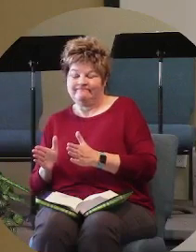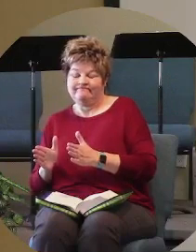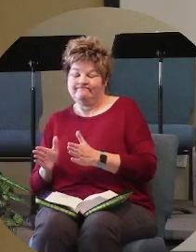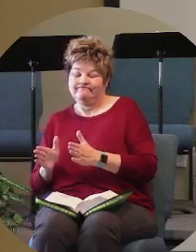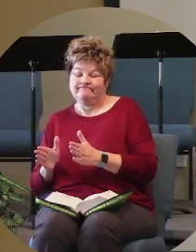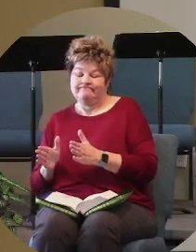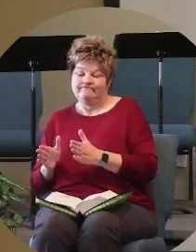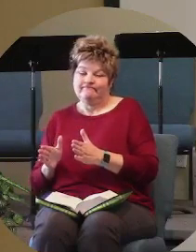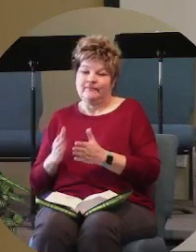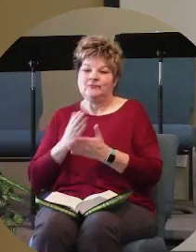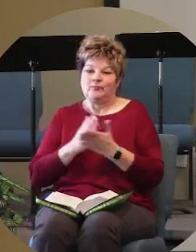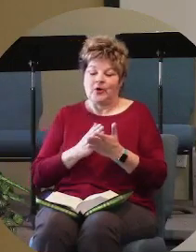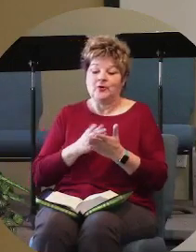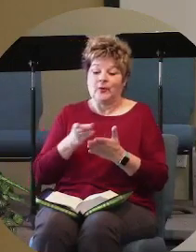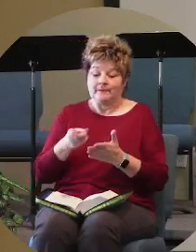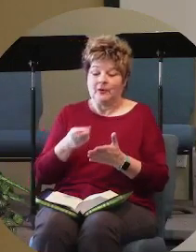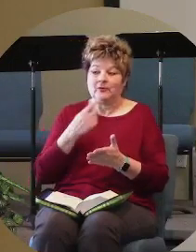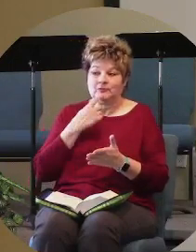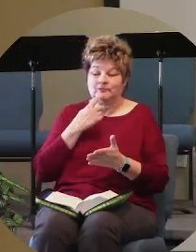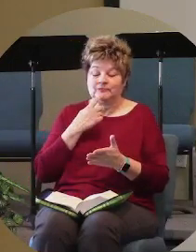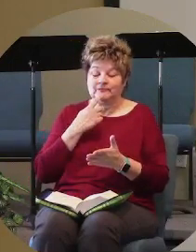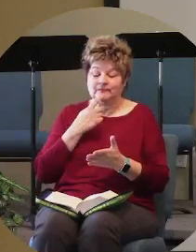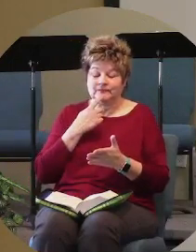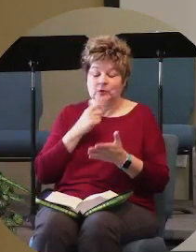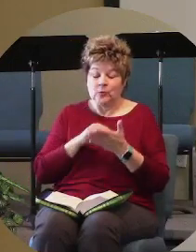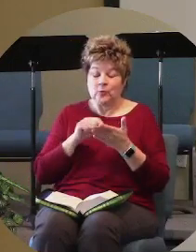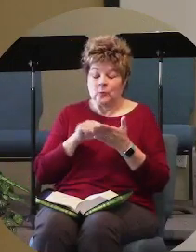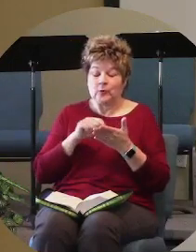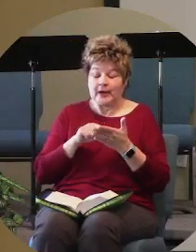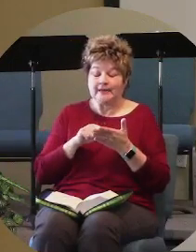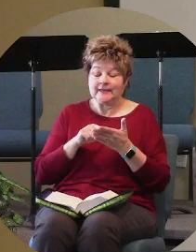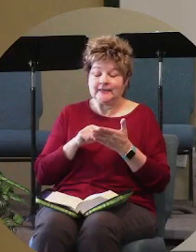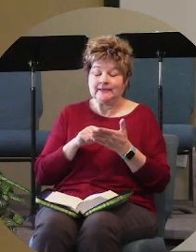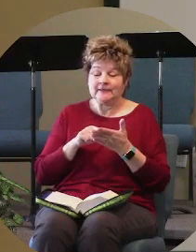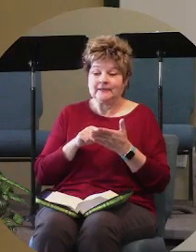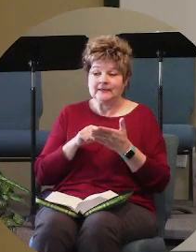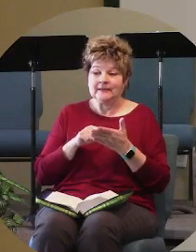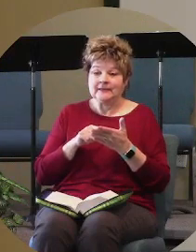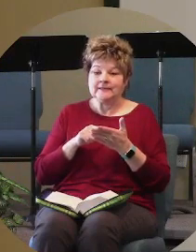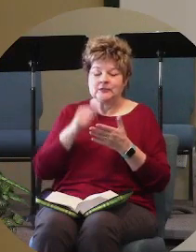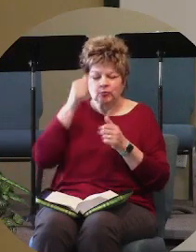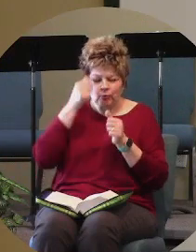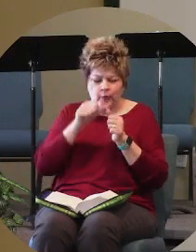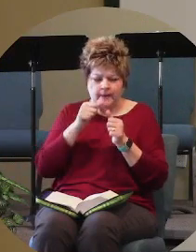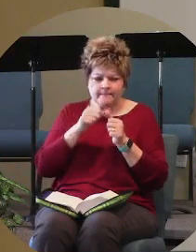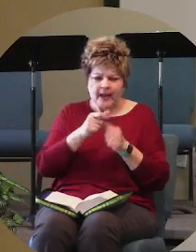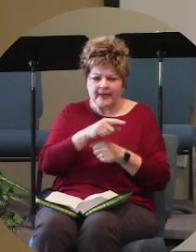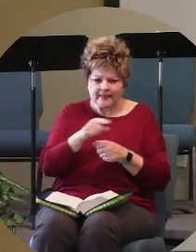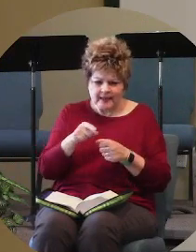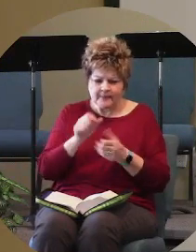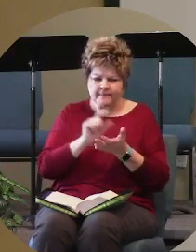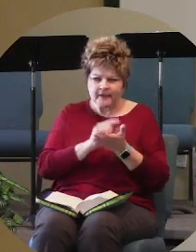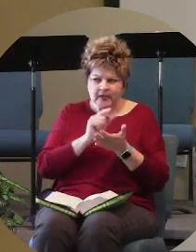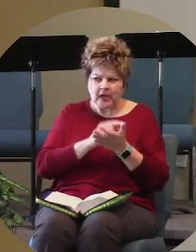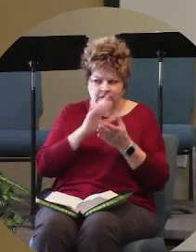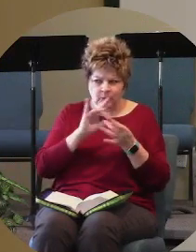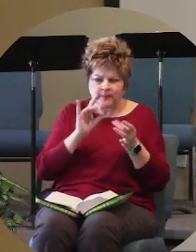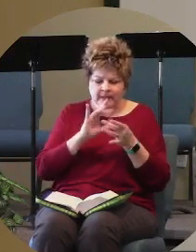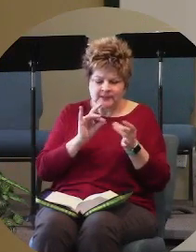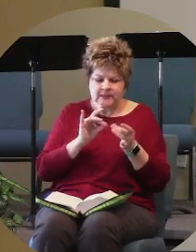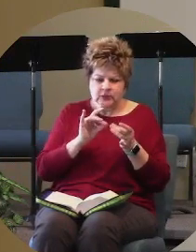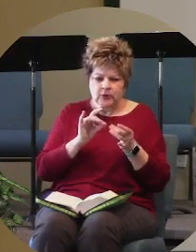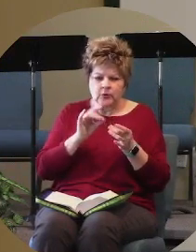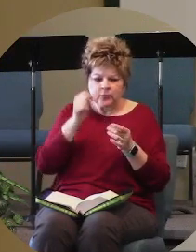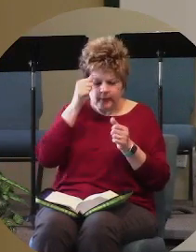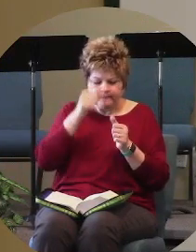And that's part of why Paul is writing this. And that's why he's saying, remind them of the gospel message. Remind them of